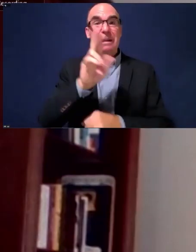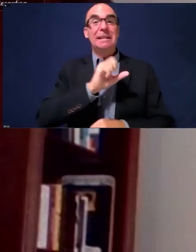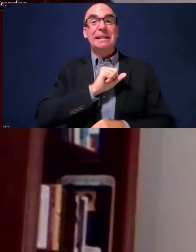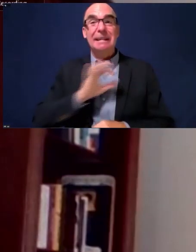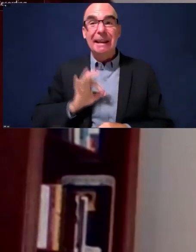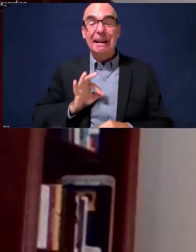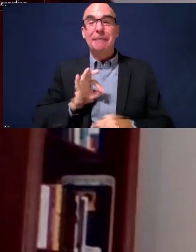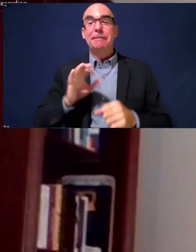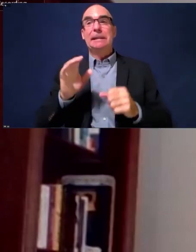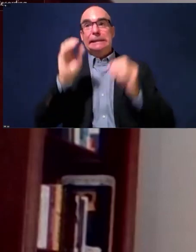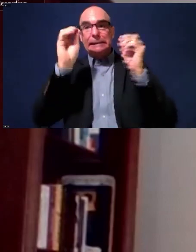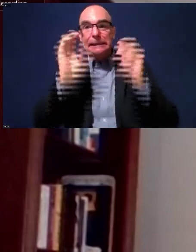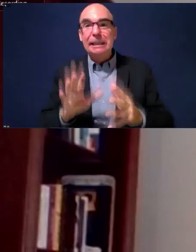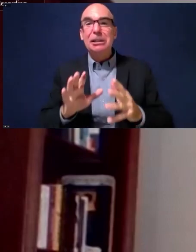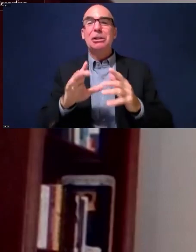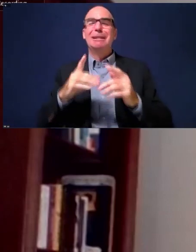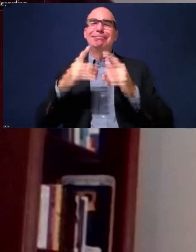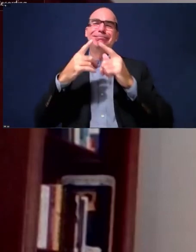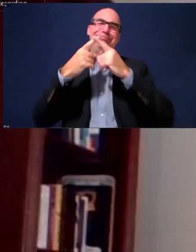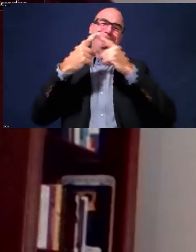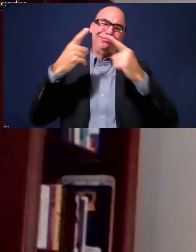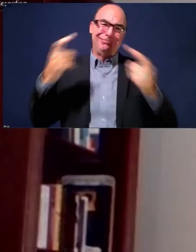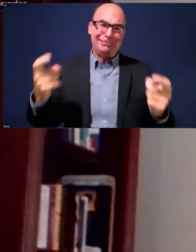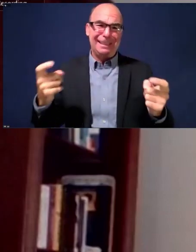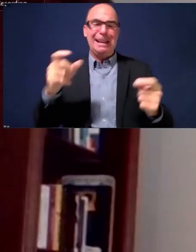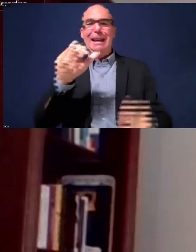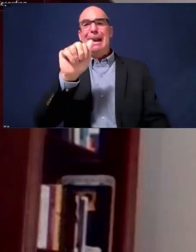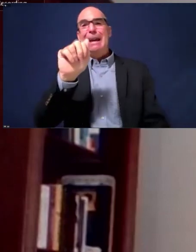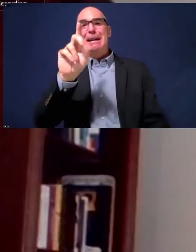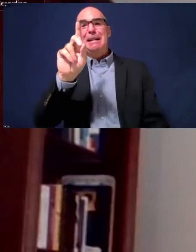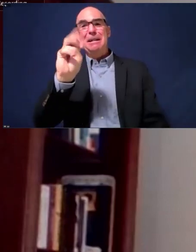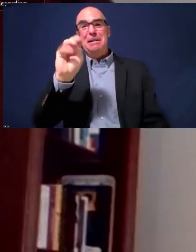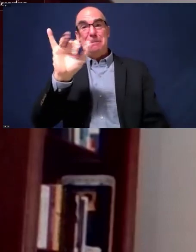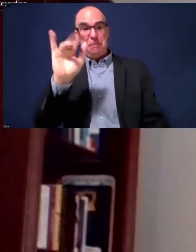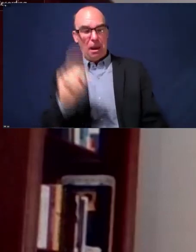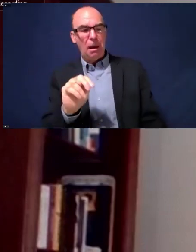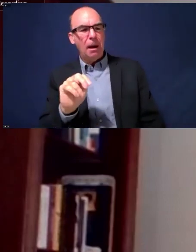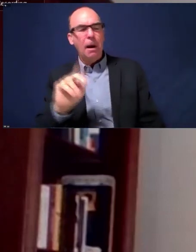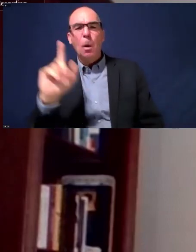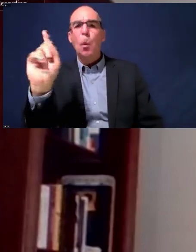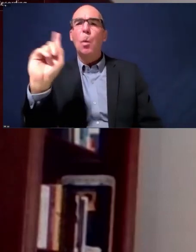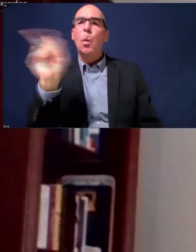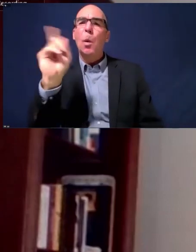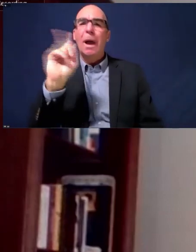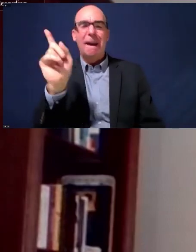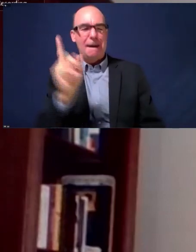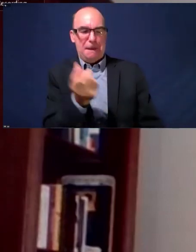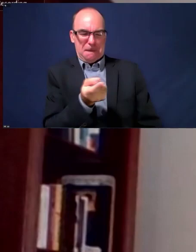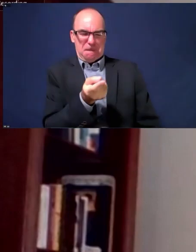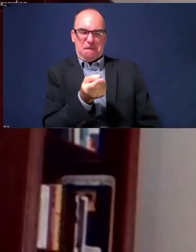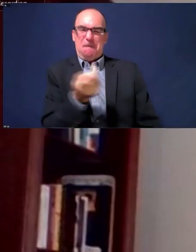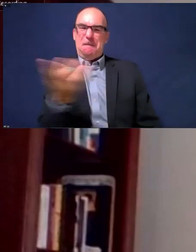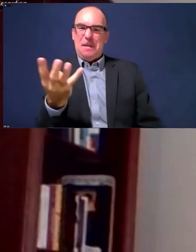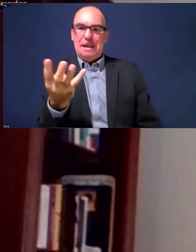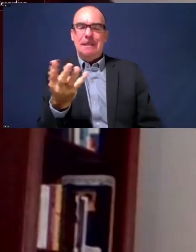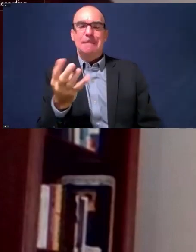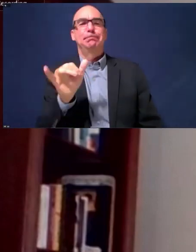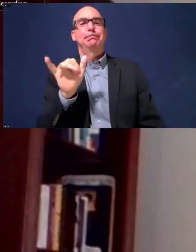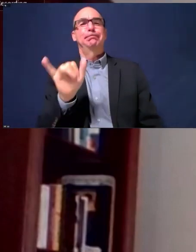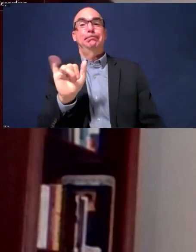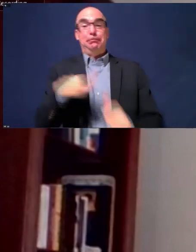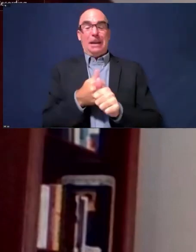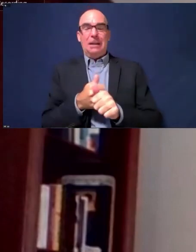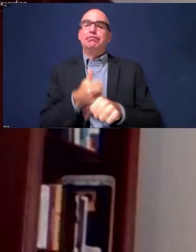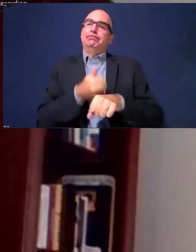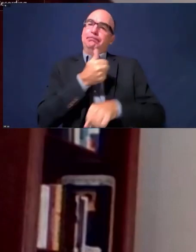often leading to feelings of marginalization. Black students who do make it to post-secondary education do not see